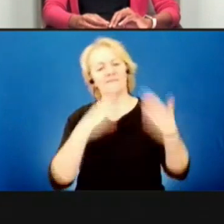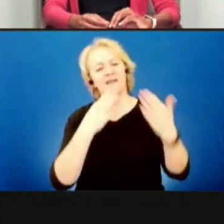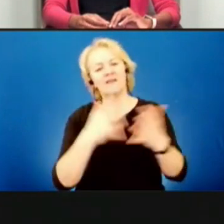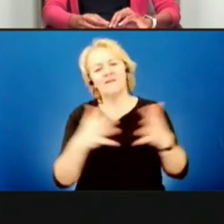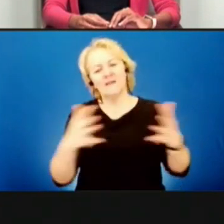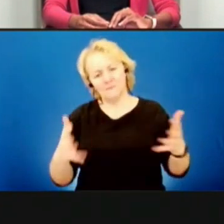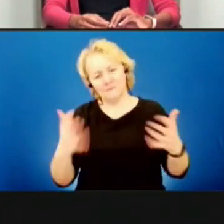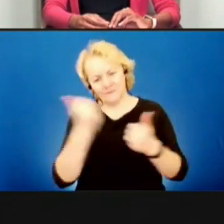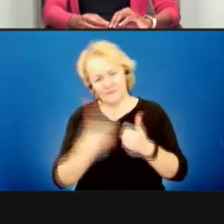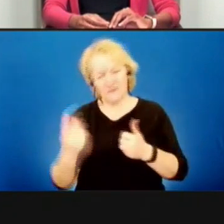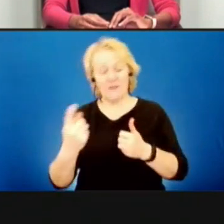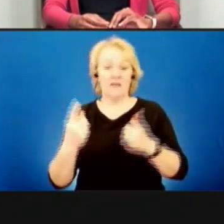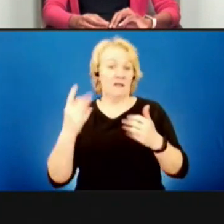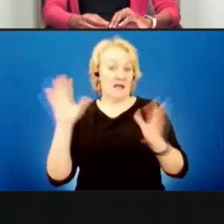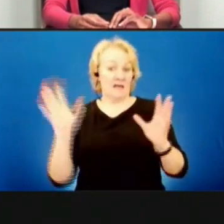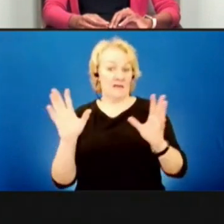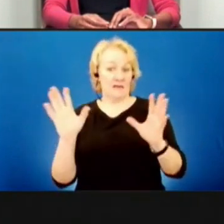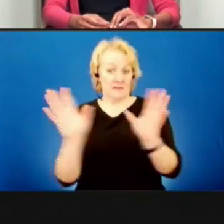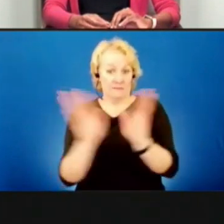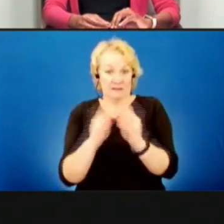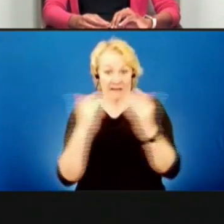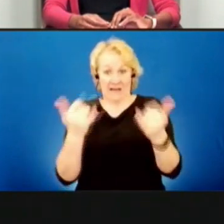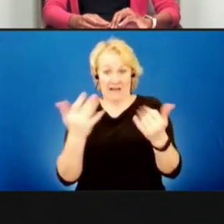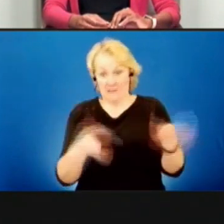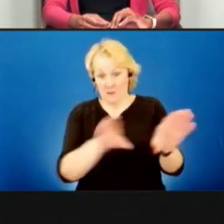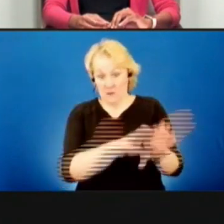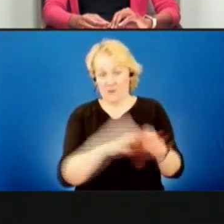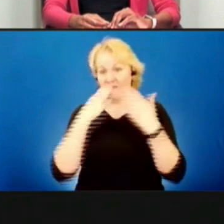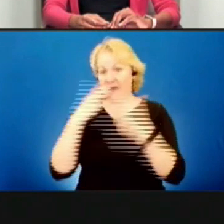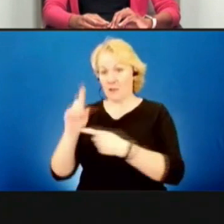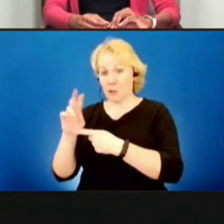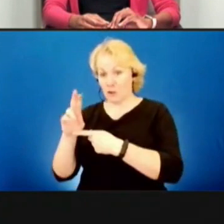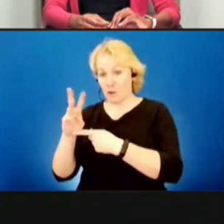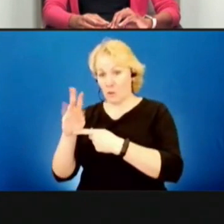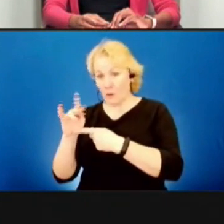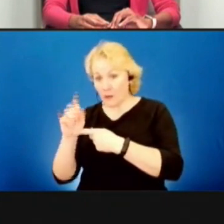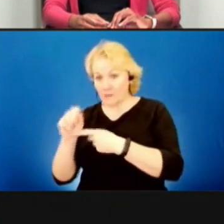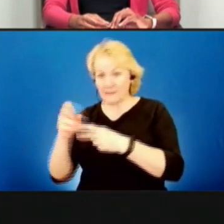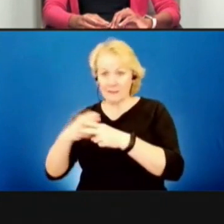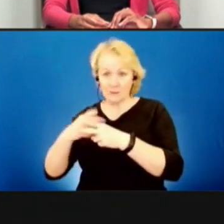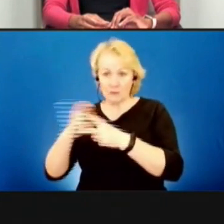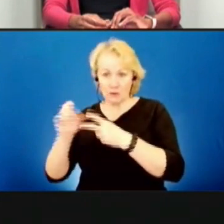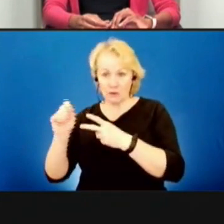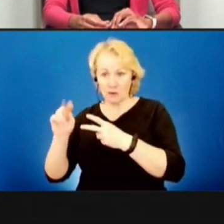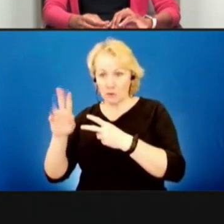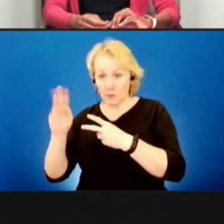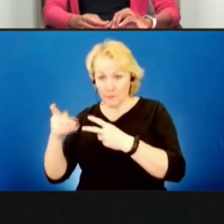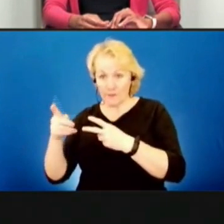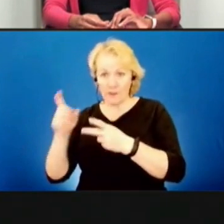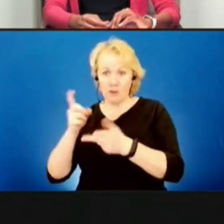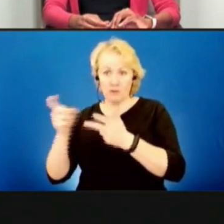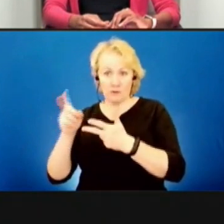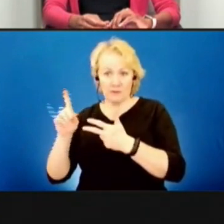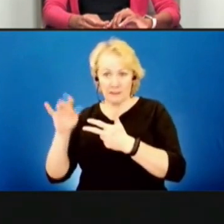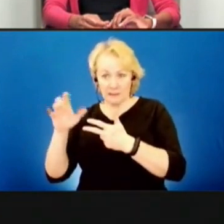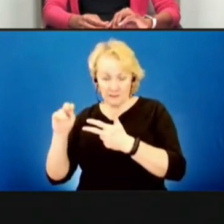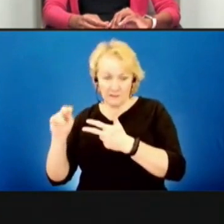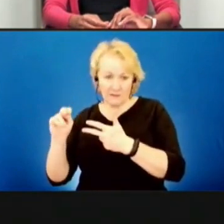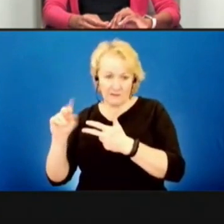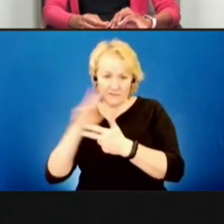everyone. This concludes our press conference. I want to thank Dr. Walks, Interim Director Stirrup, and Director DeLeon for joining us